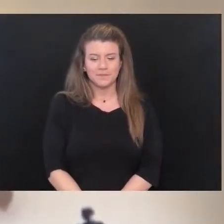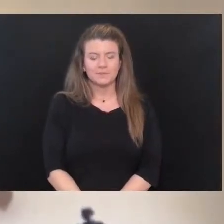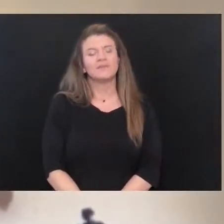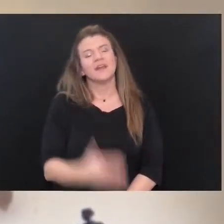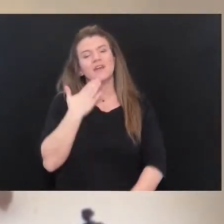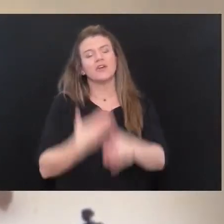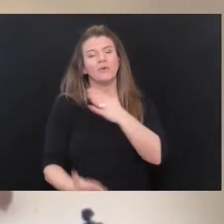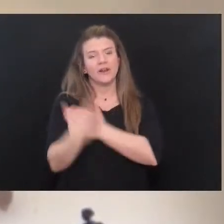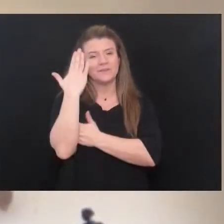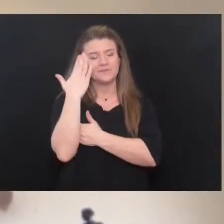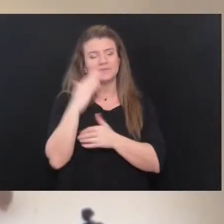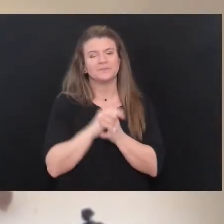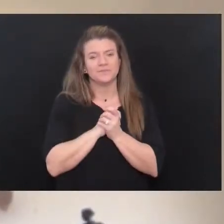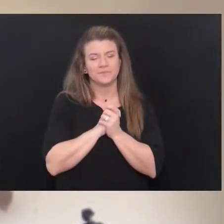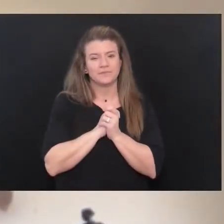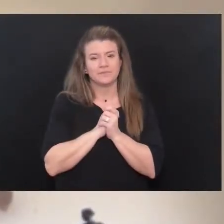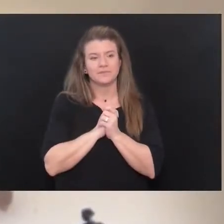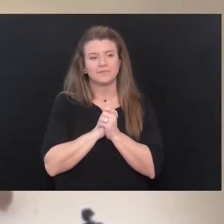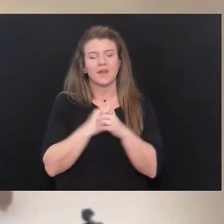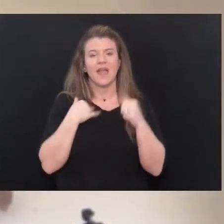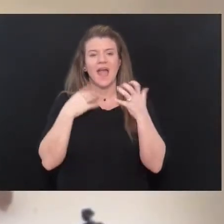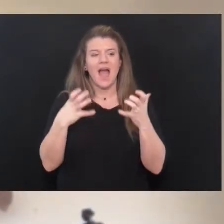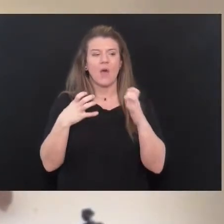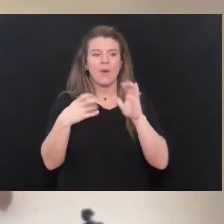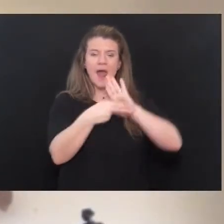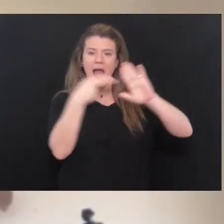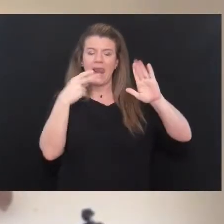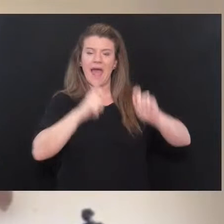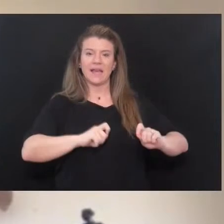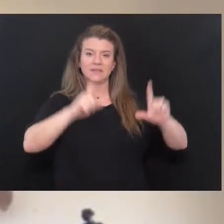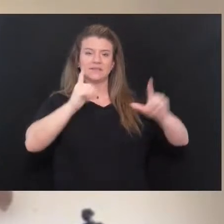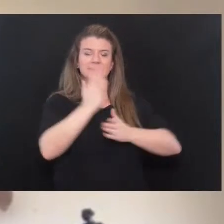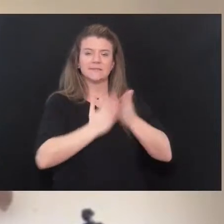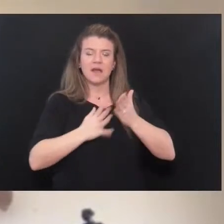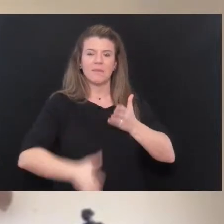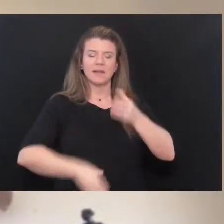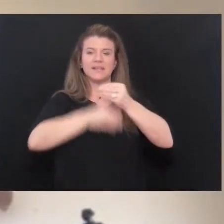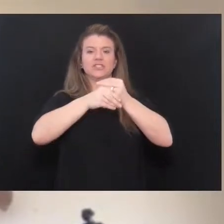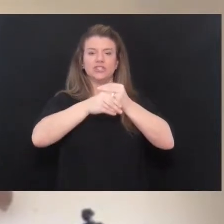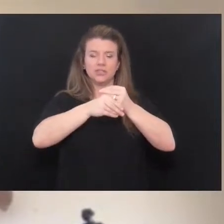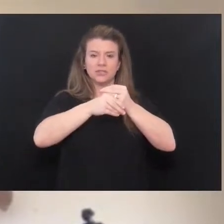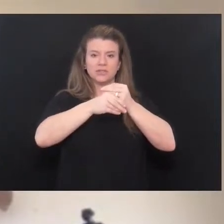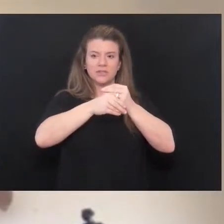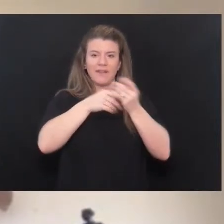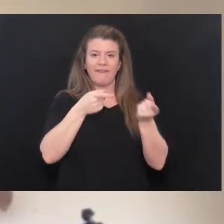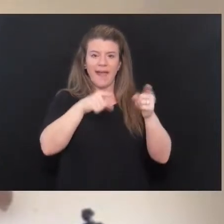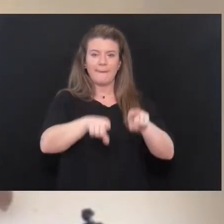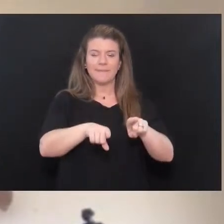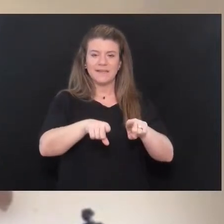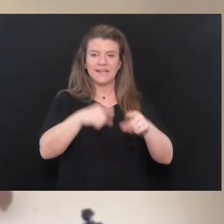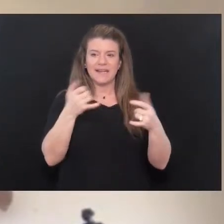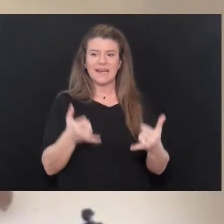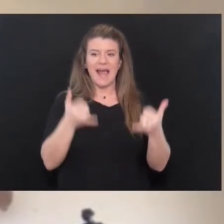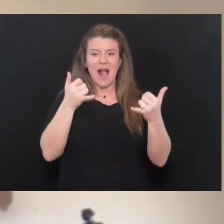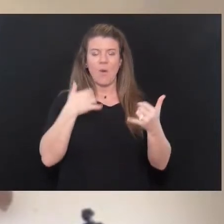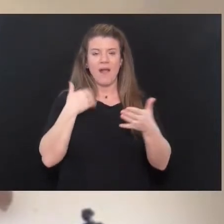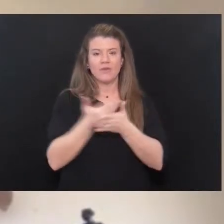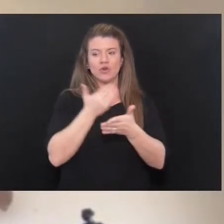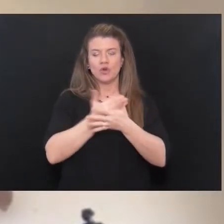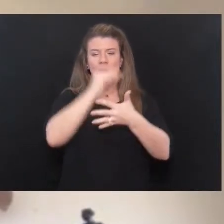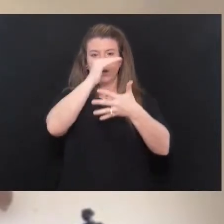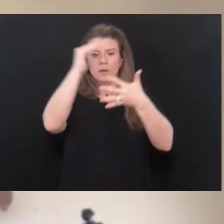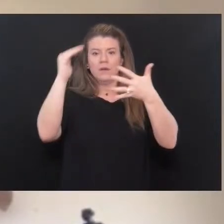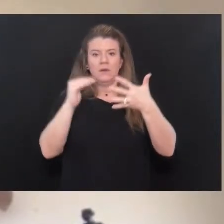Good morning. Just want to highlight some of the additional initiatives that are going on as we enter a new phase of